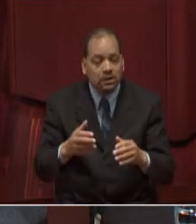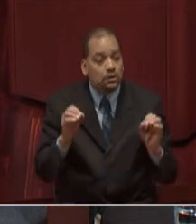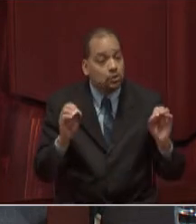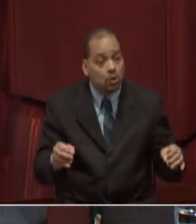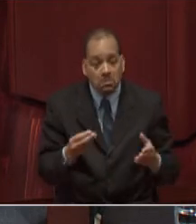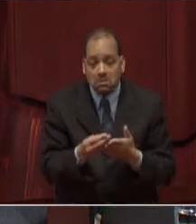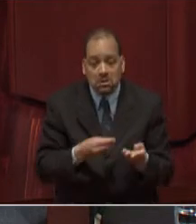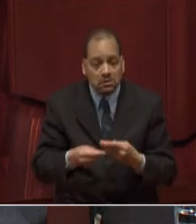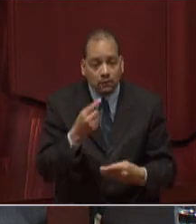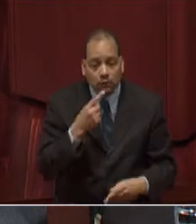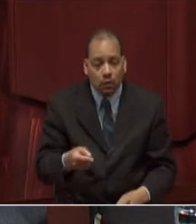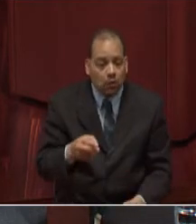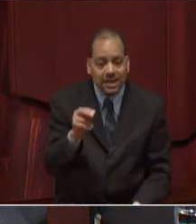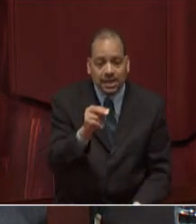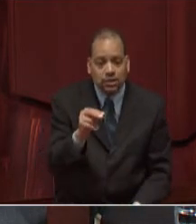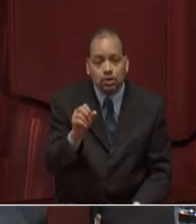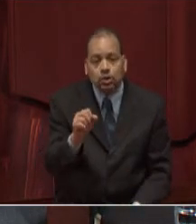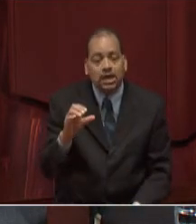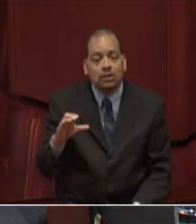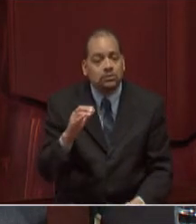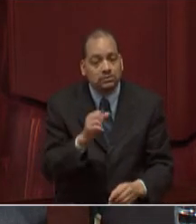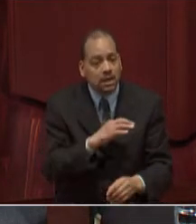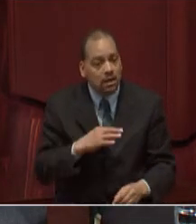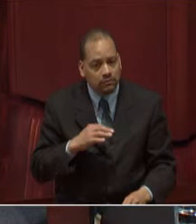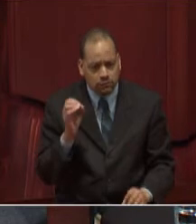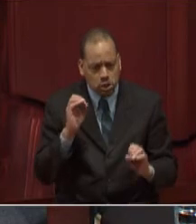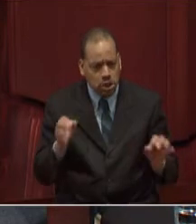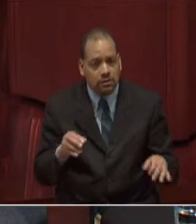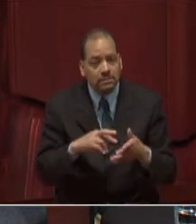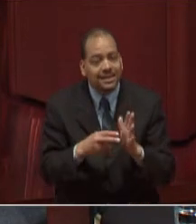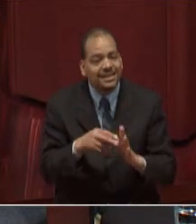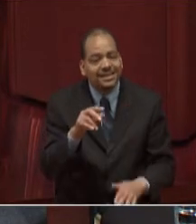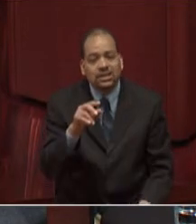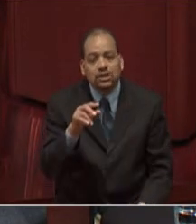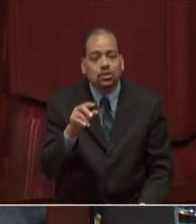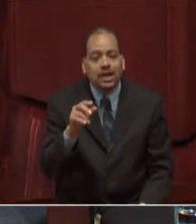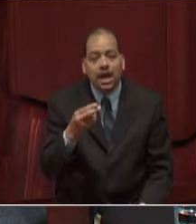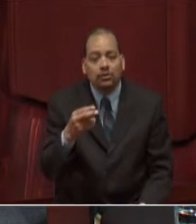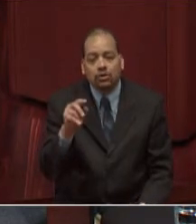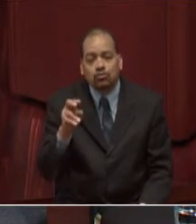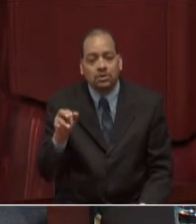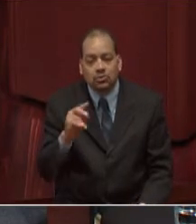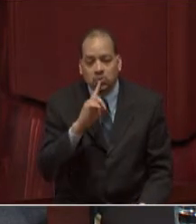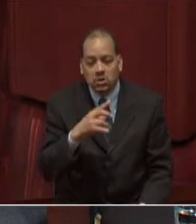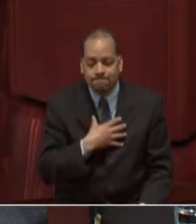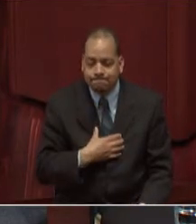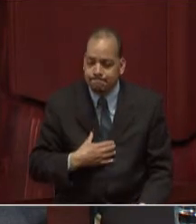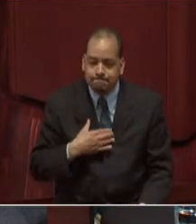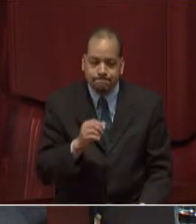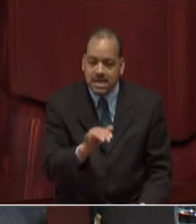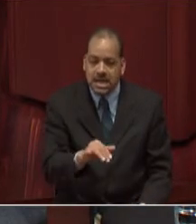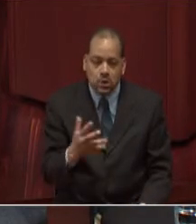staff. And so Truman never used it. He resented it. He just